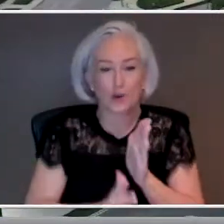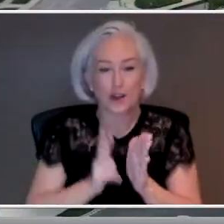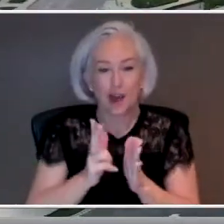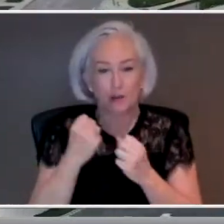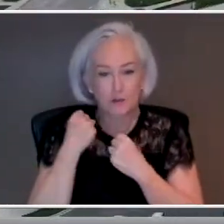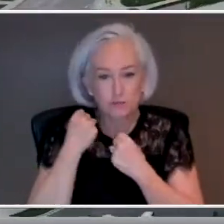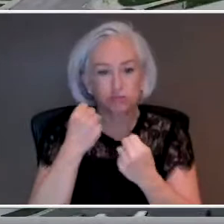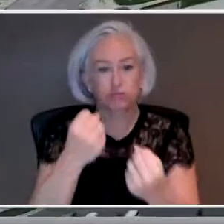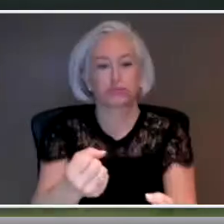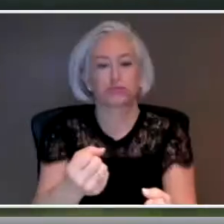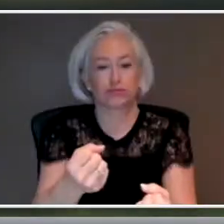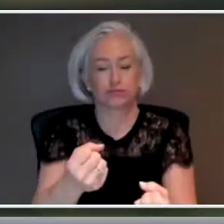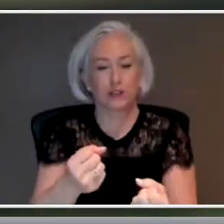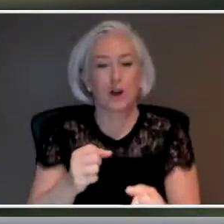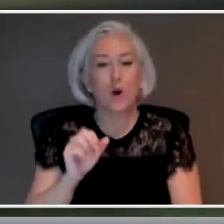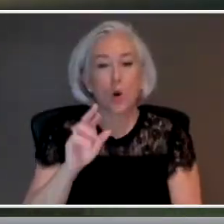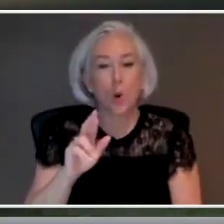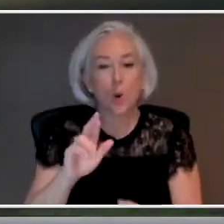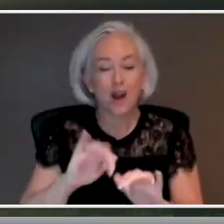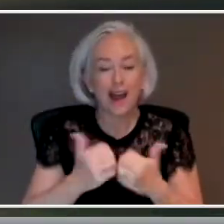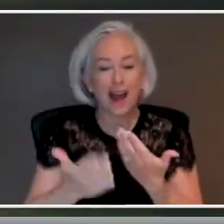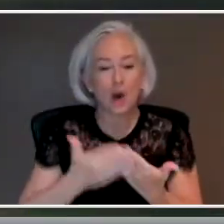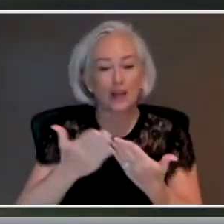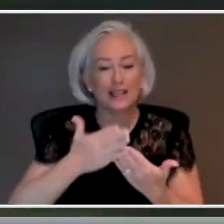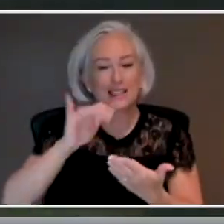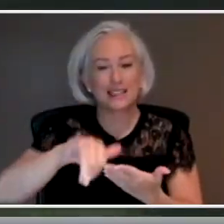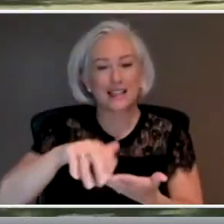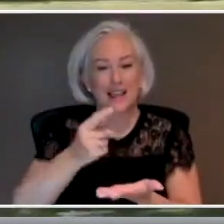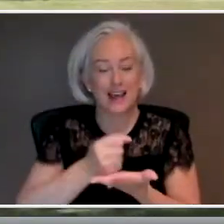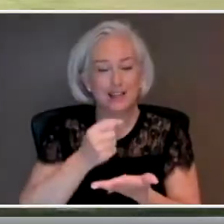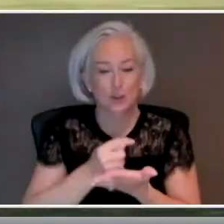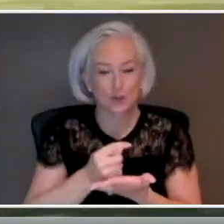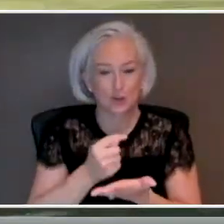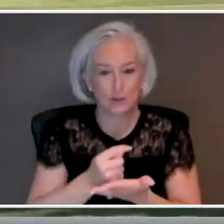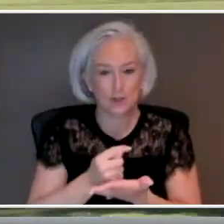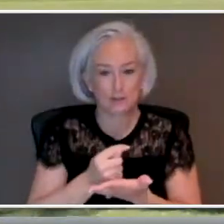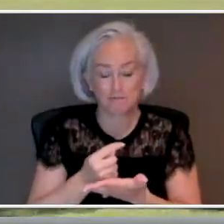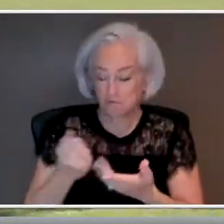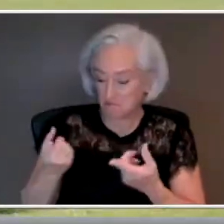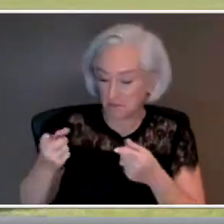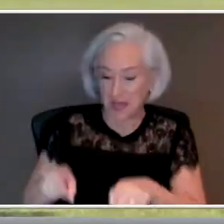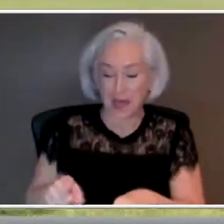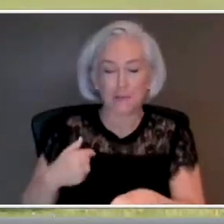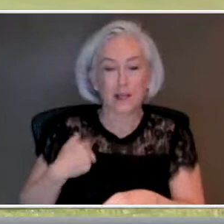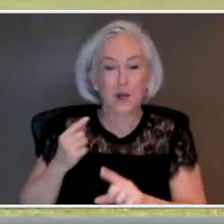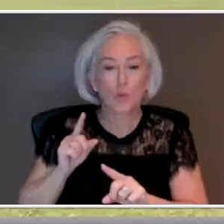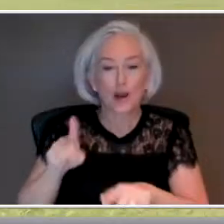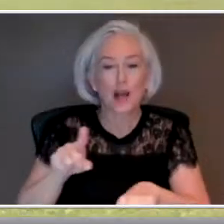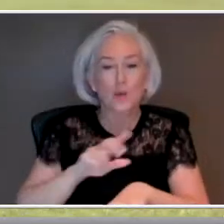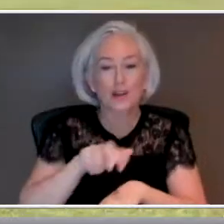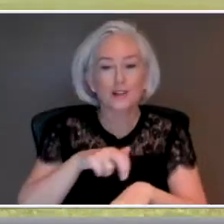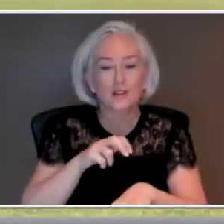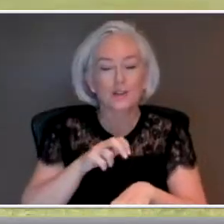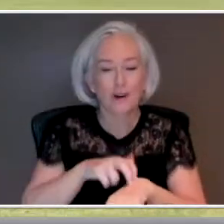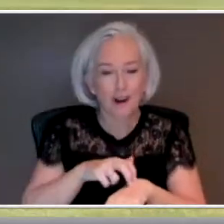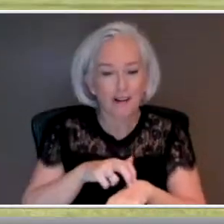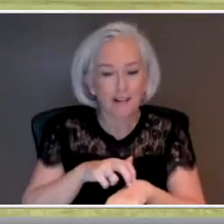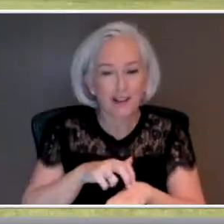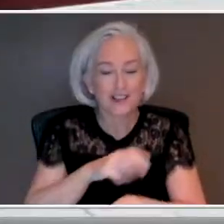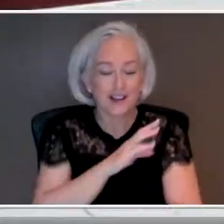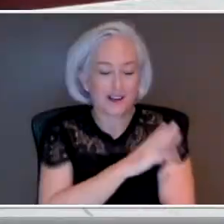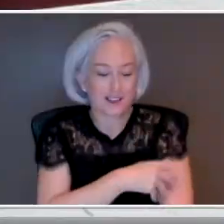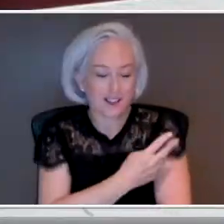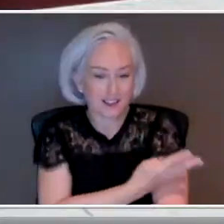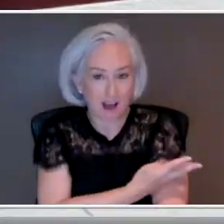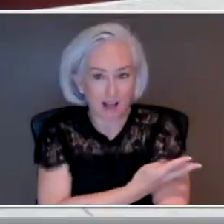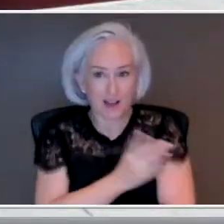how easy the treatment would be. And actually, this happened to me when I was in Ireland and Scotland, and go play golf and then drive from the golf course back to the